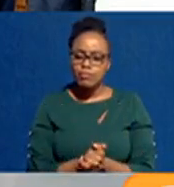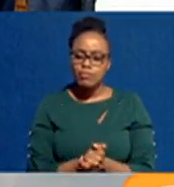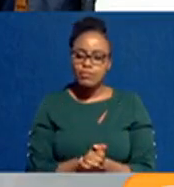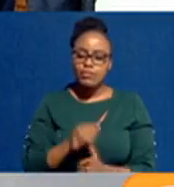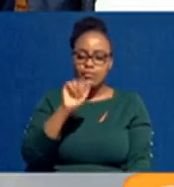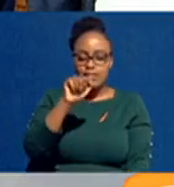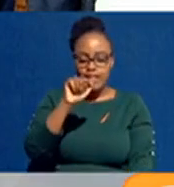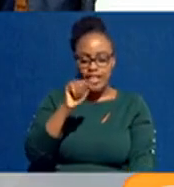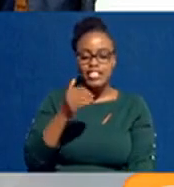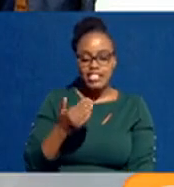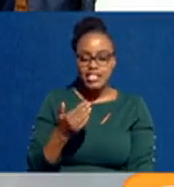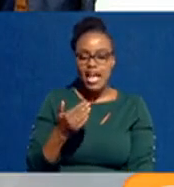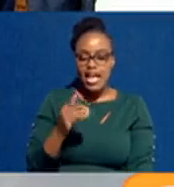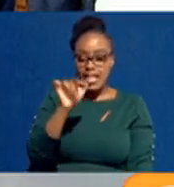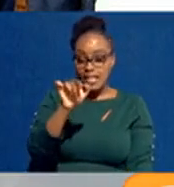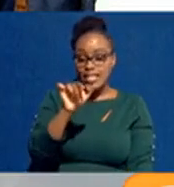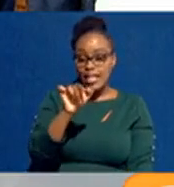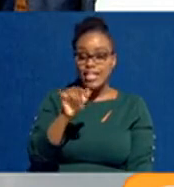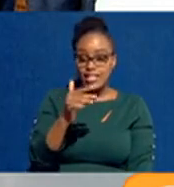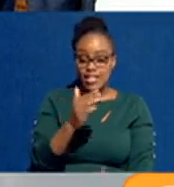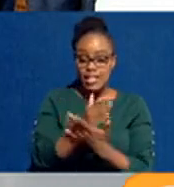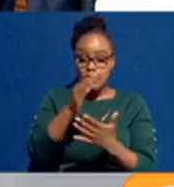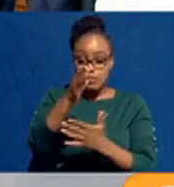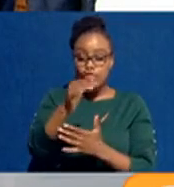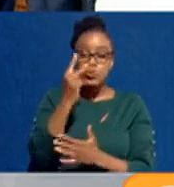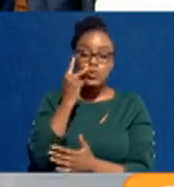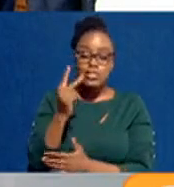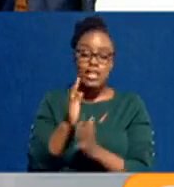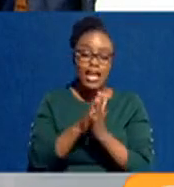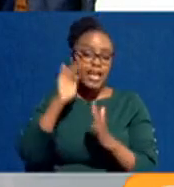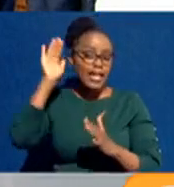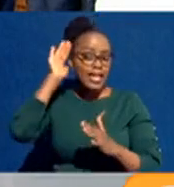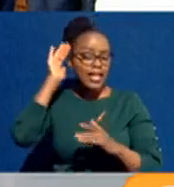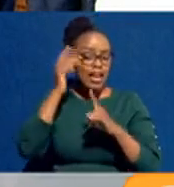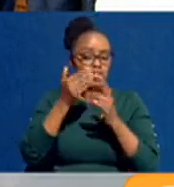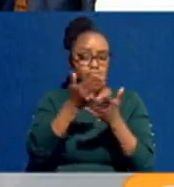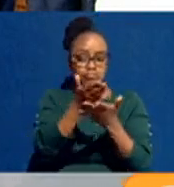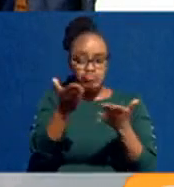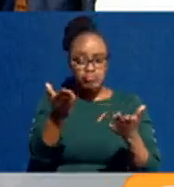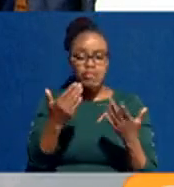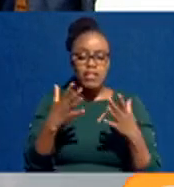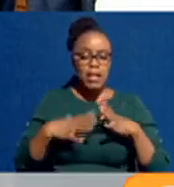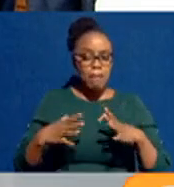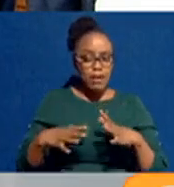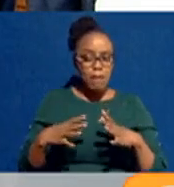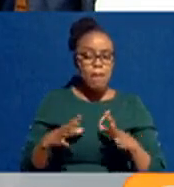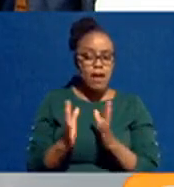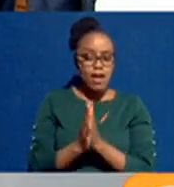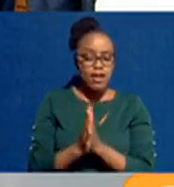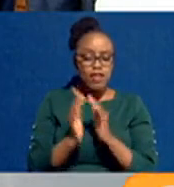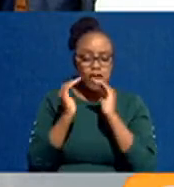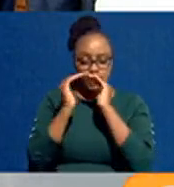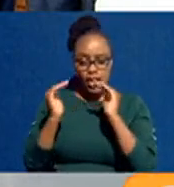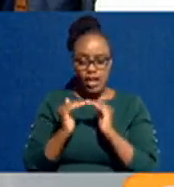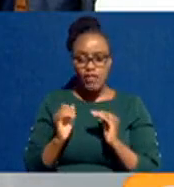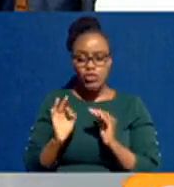Yes, Jeff, that is what you can see and hear from the streets, and the levels